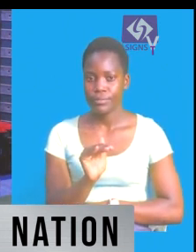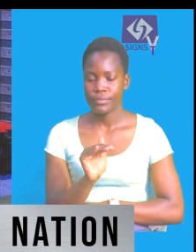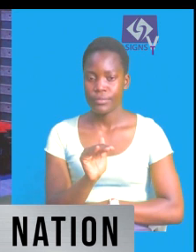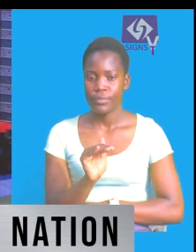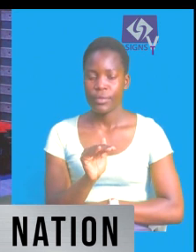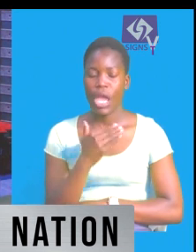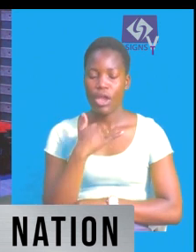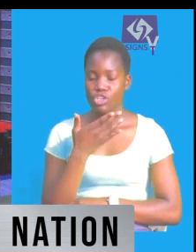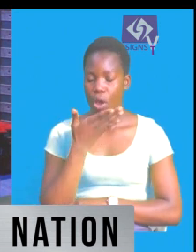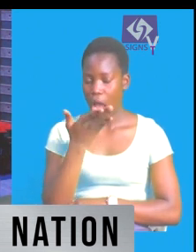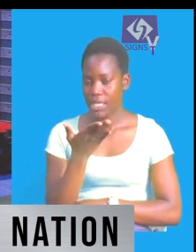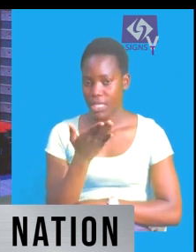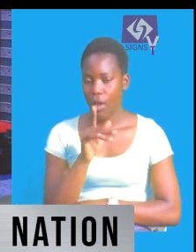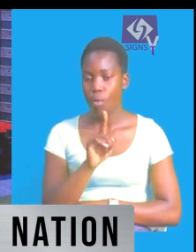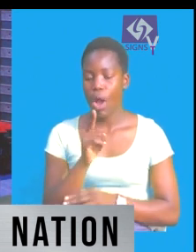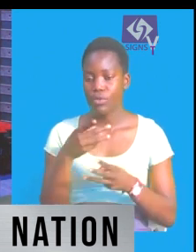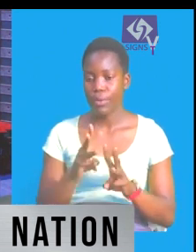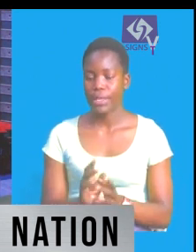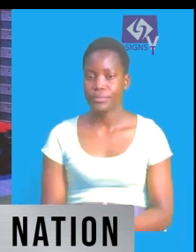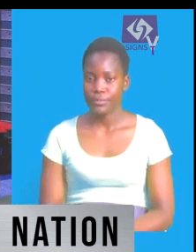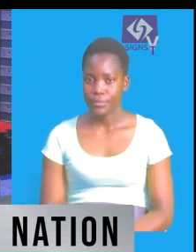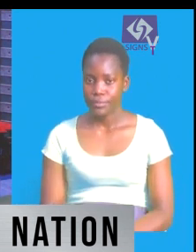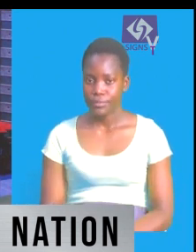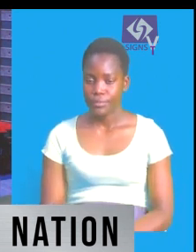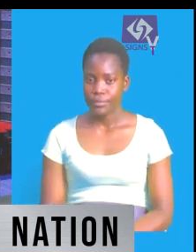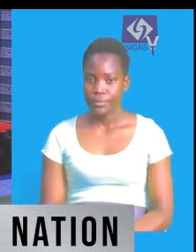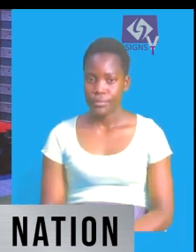Let me respond this way.